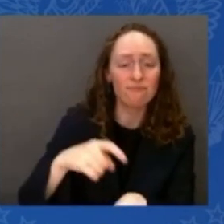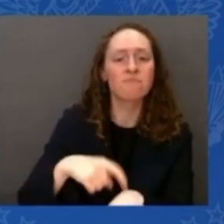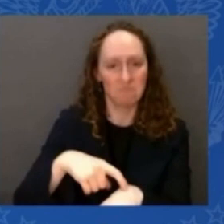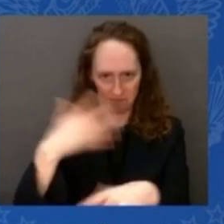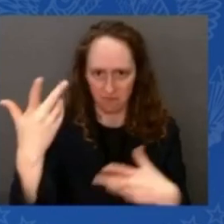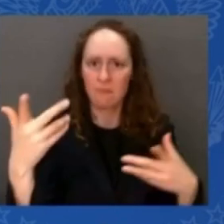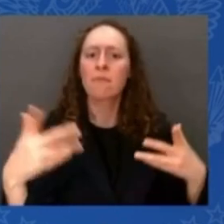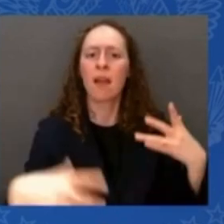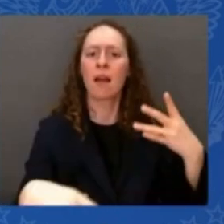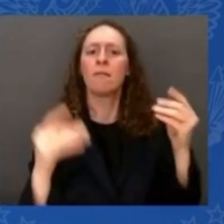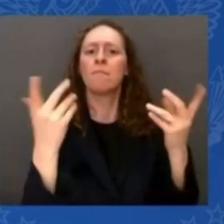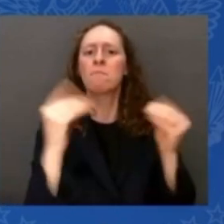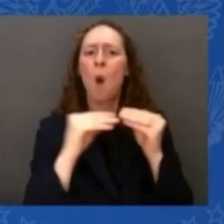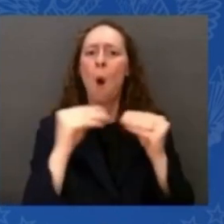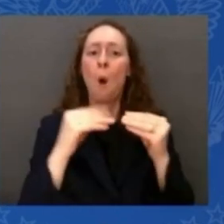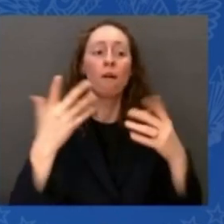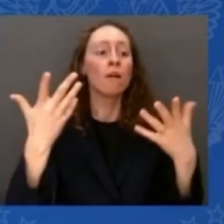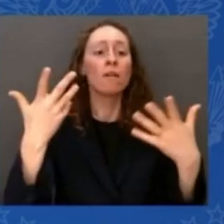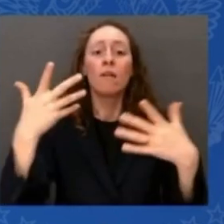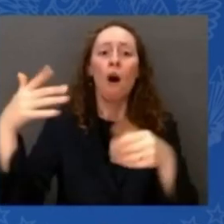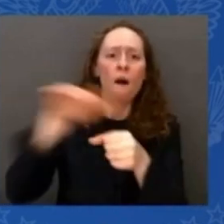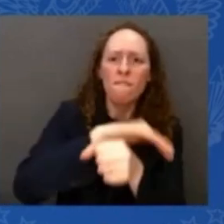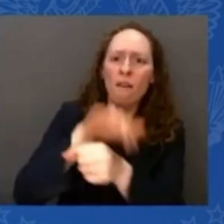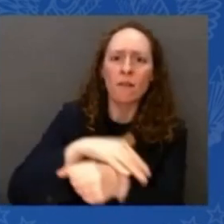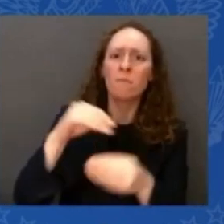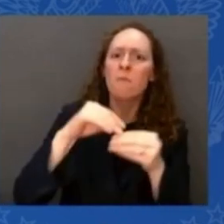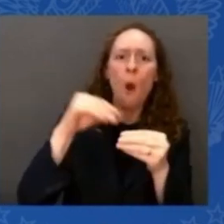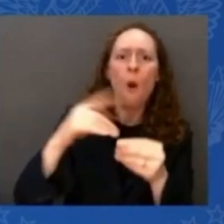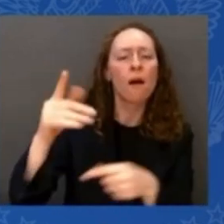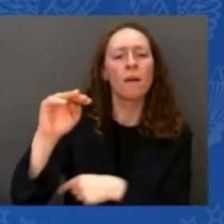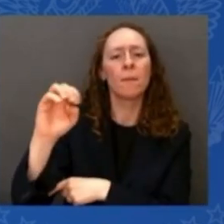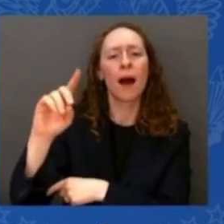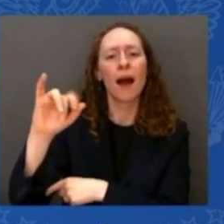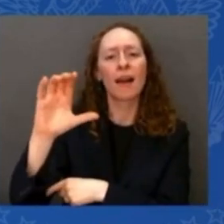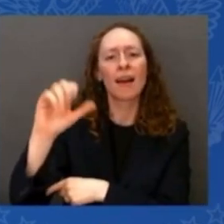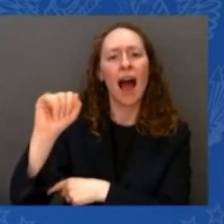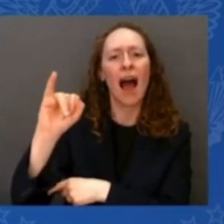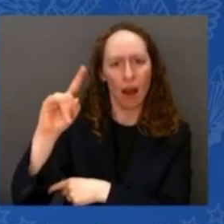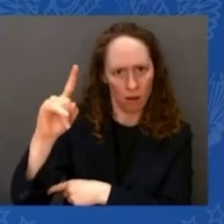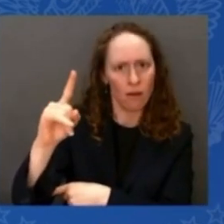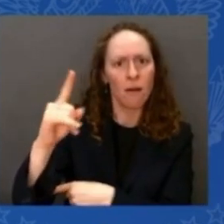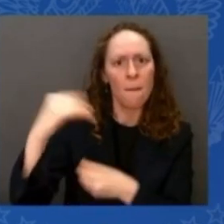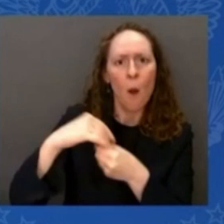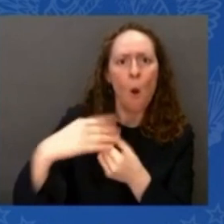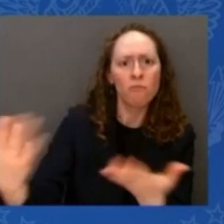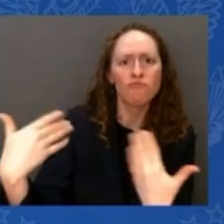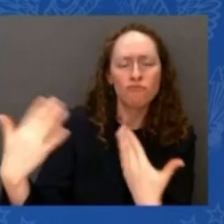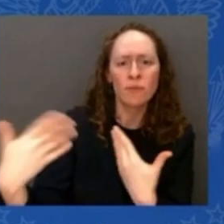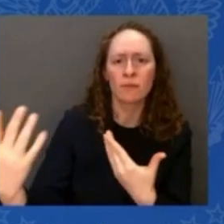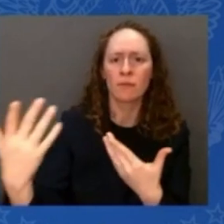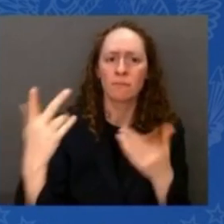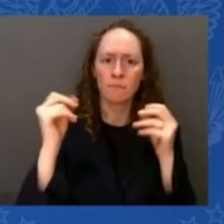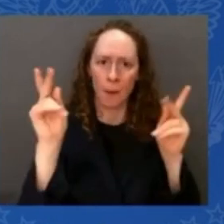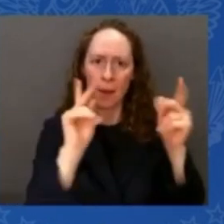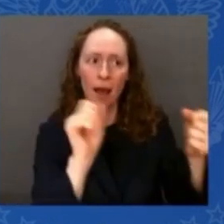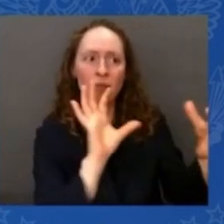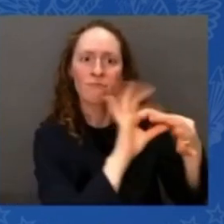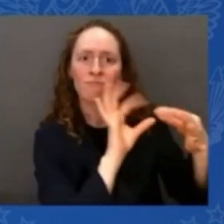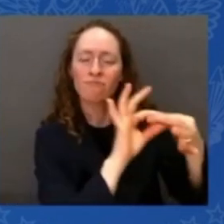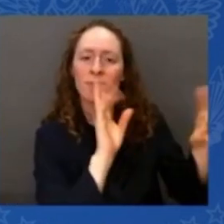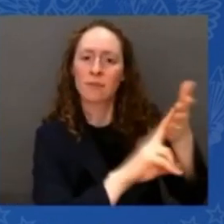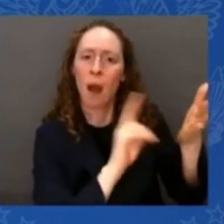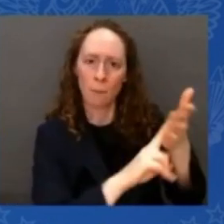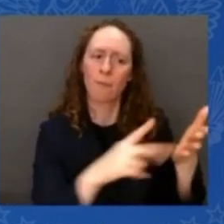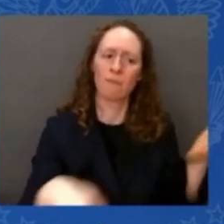of thousands of Virginians got access to health care for the first time. This was a big deal. So thank